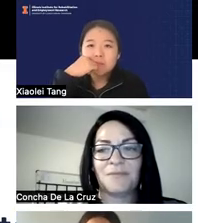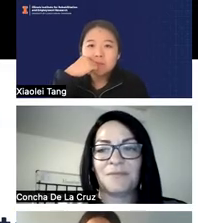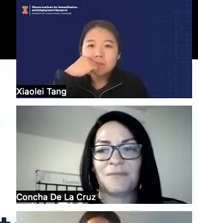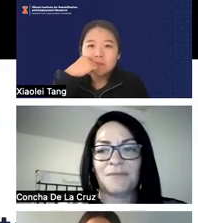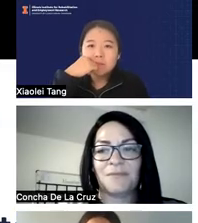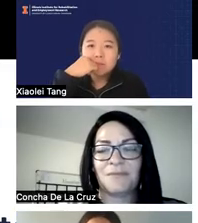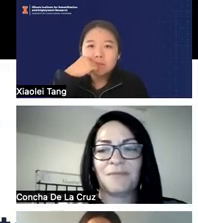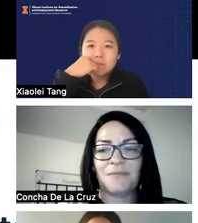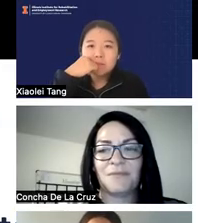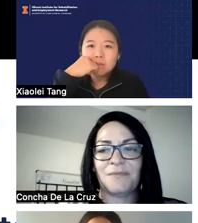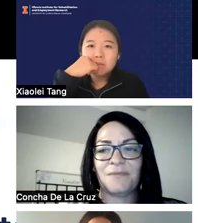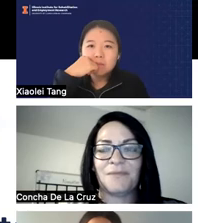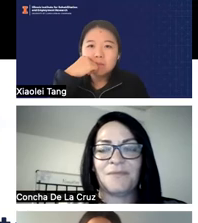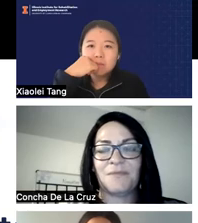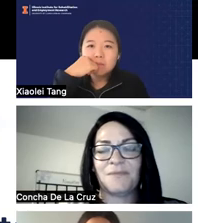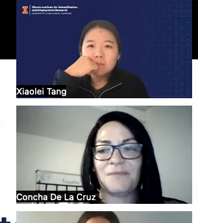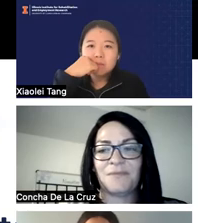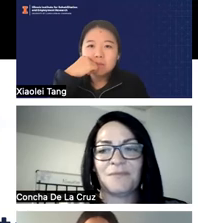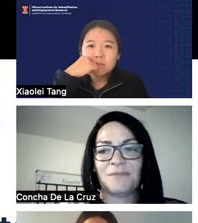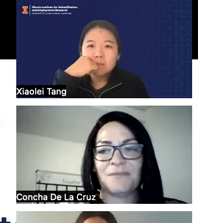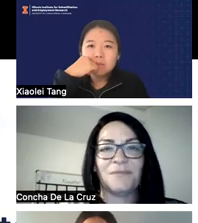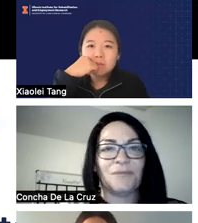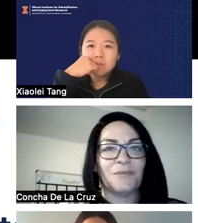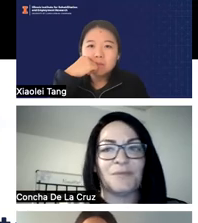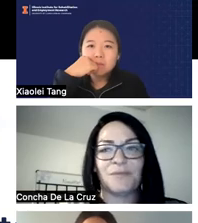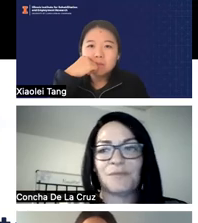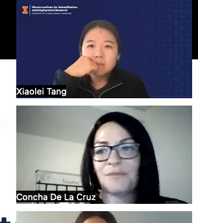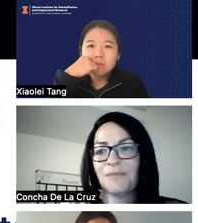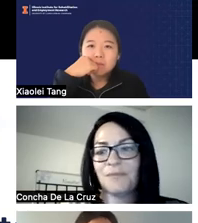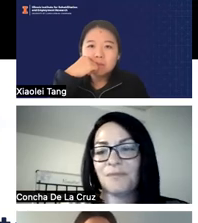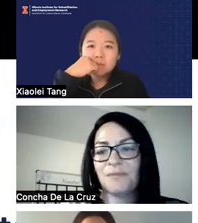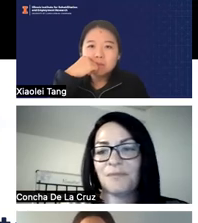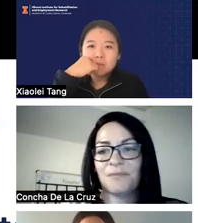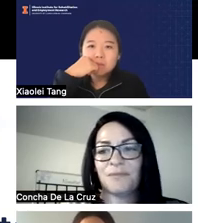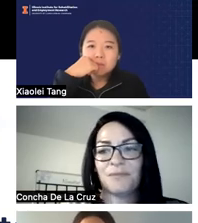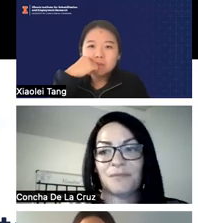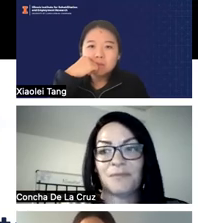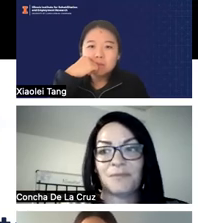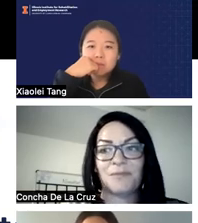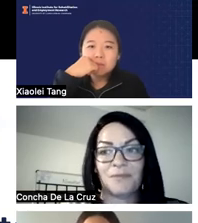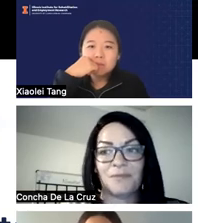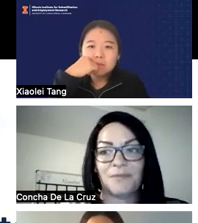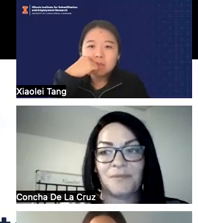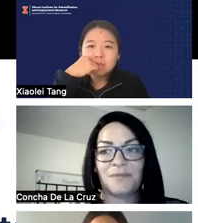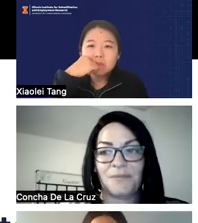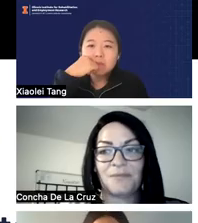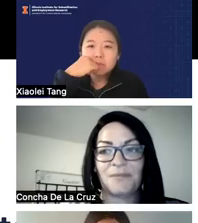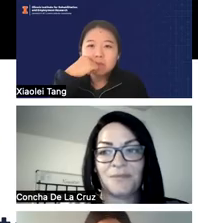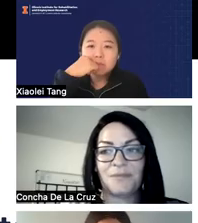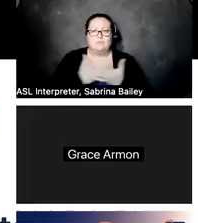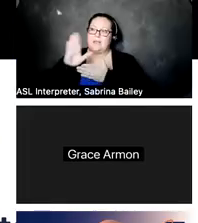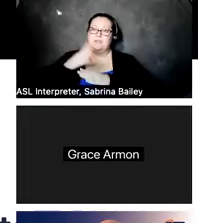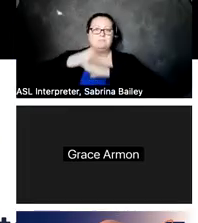really good time. And that's what I wanted out of it. And I think that's what really broke his guard, took down his guard for